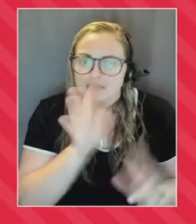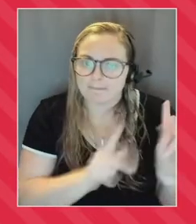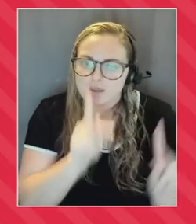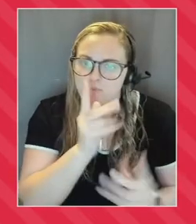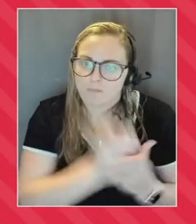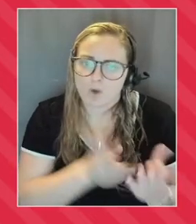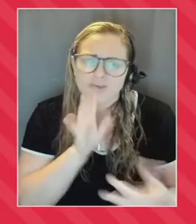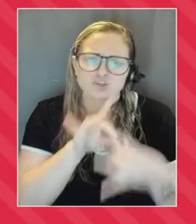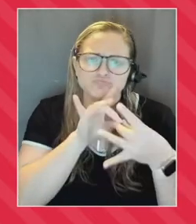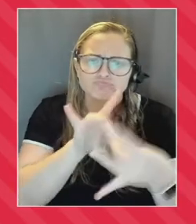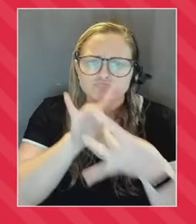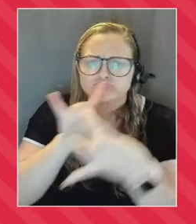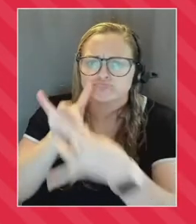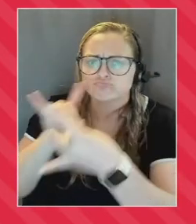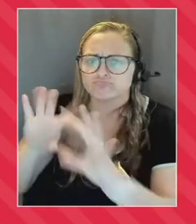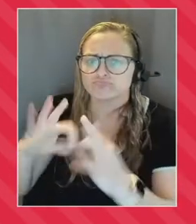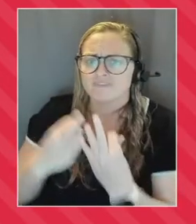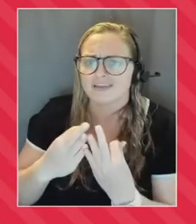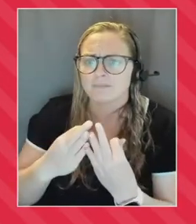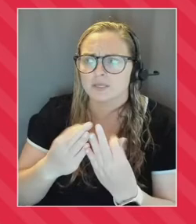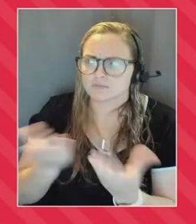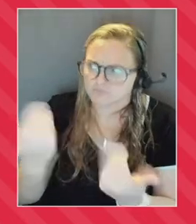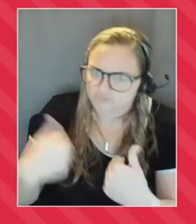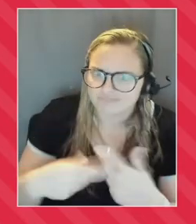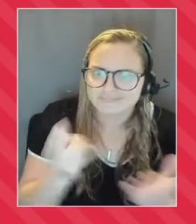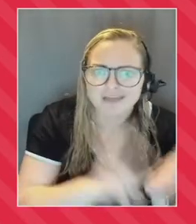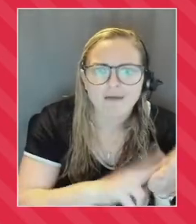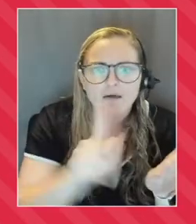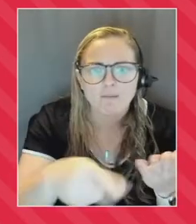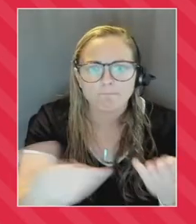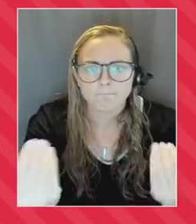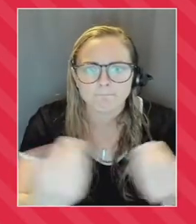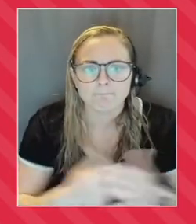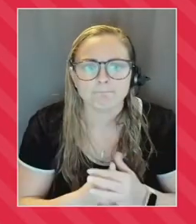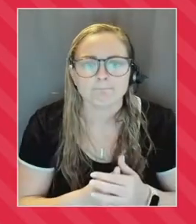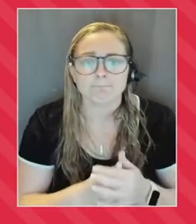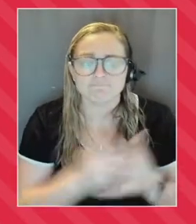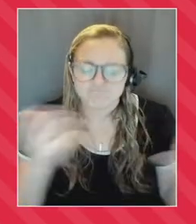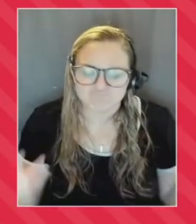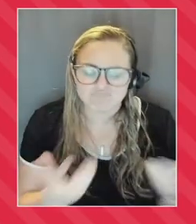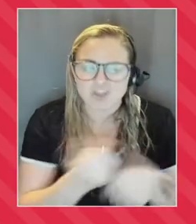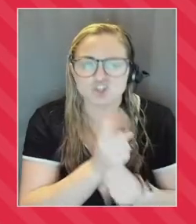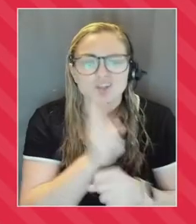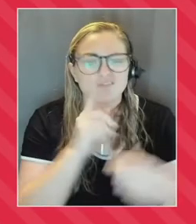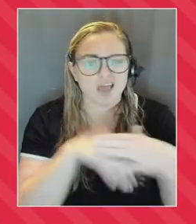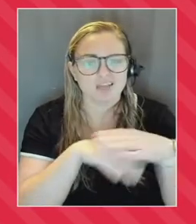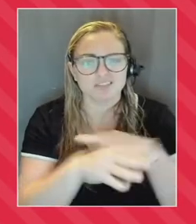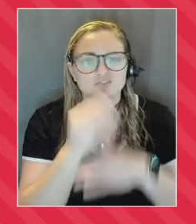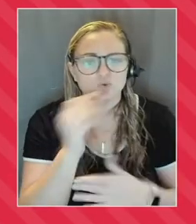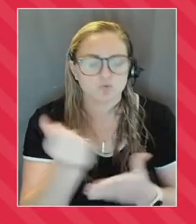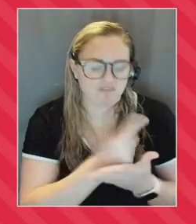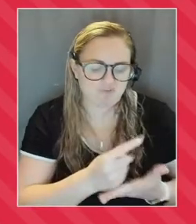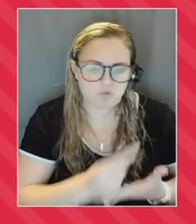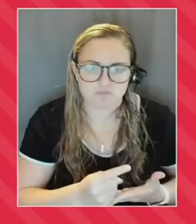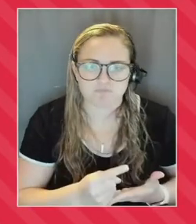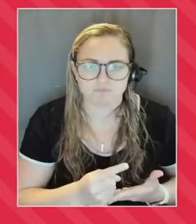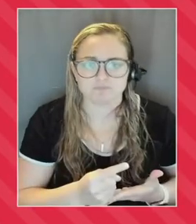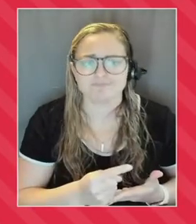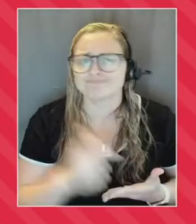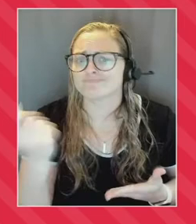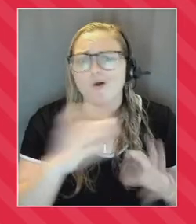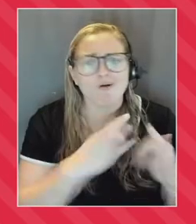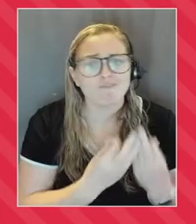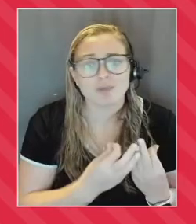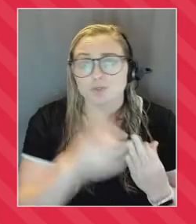with the families, get them to sign up, and then facilitate them getting access to the food every week. Every family deserves access to